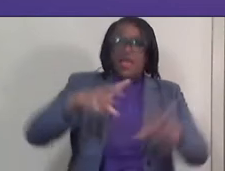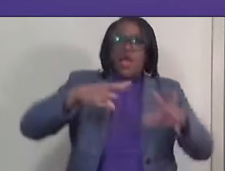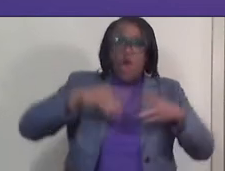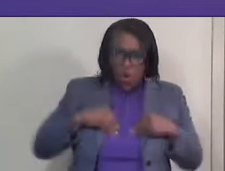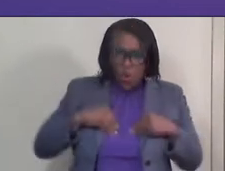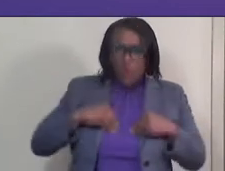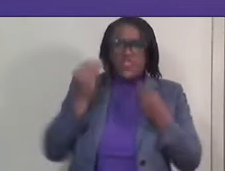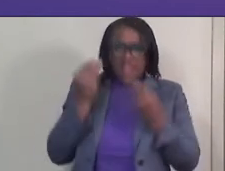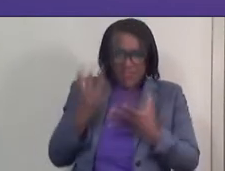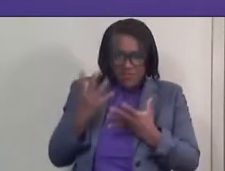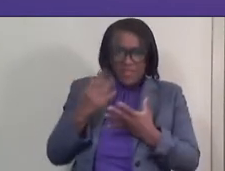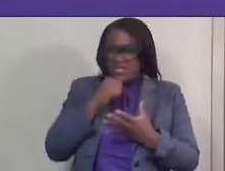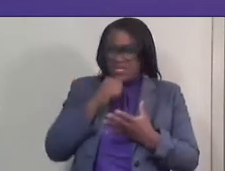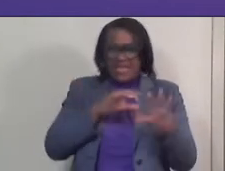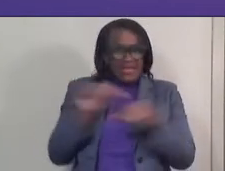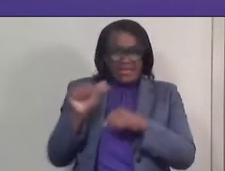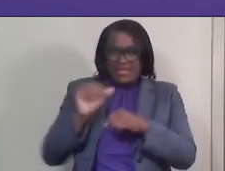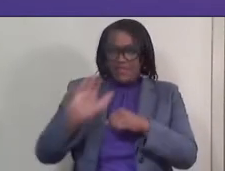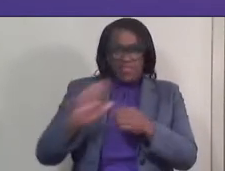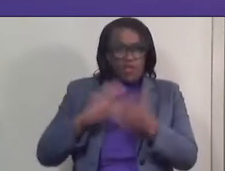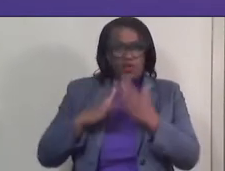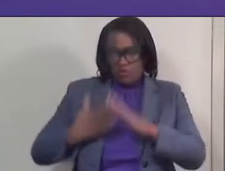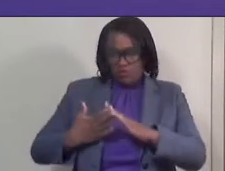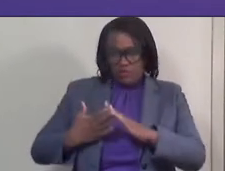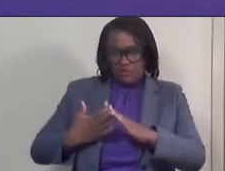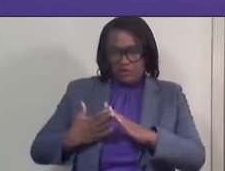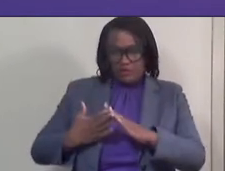not leaving the community.